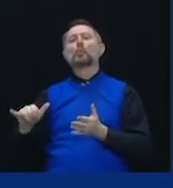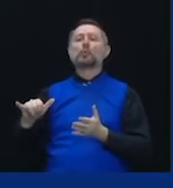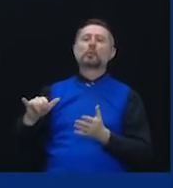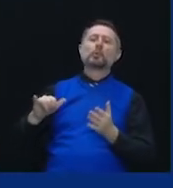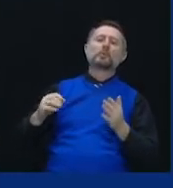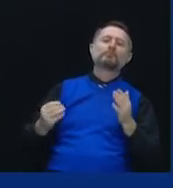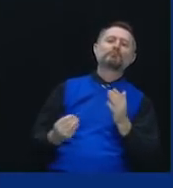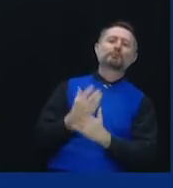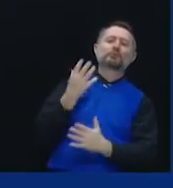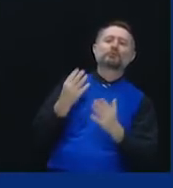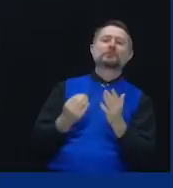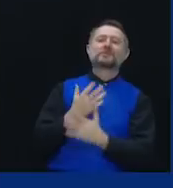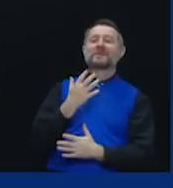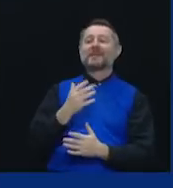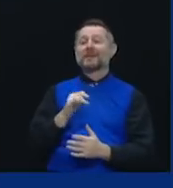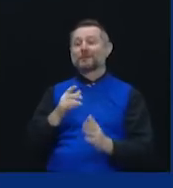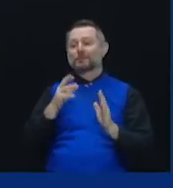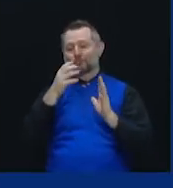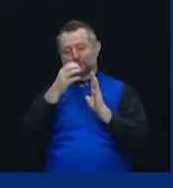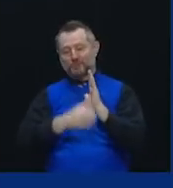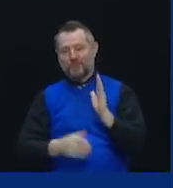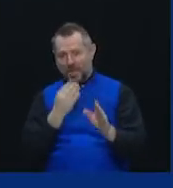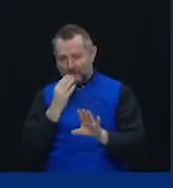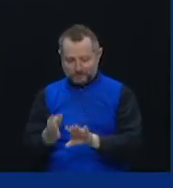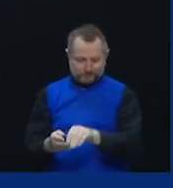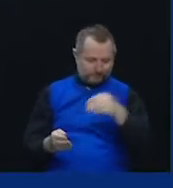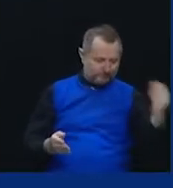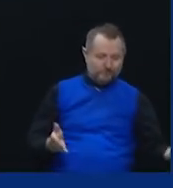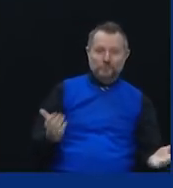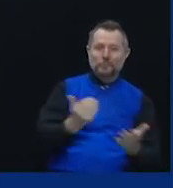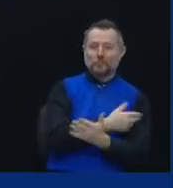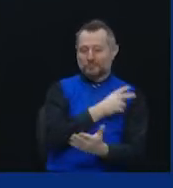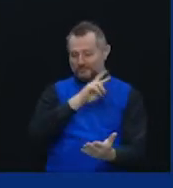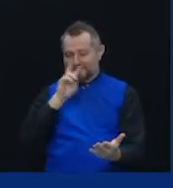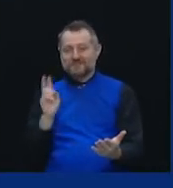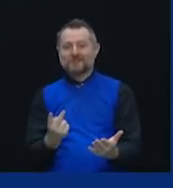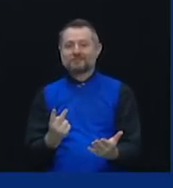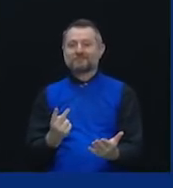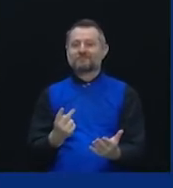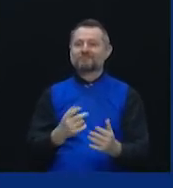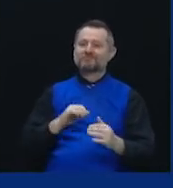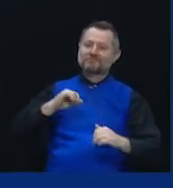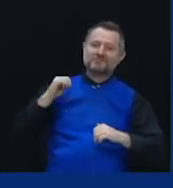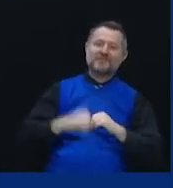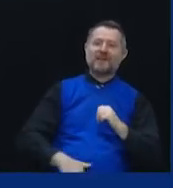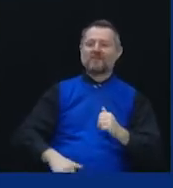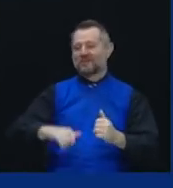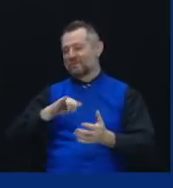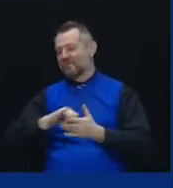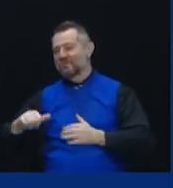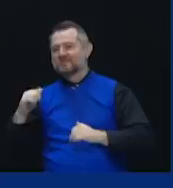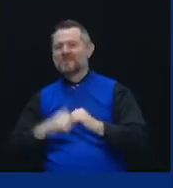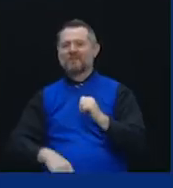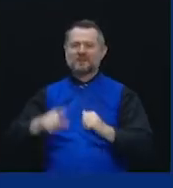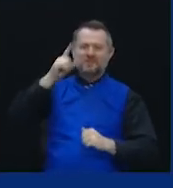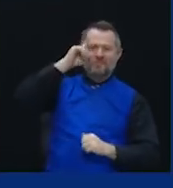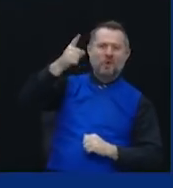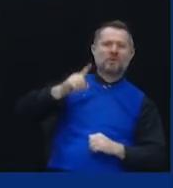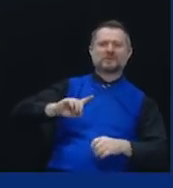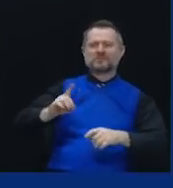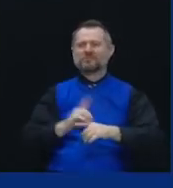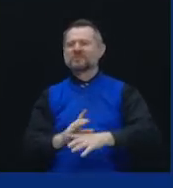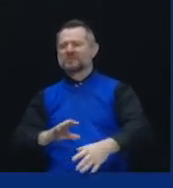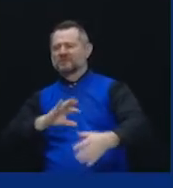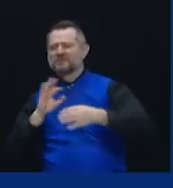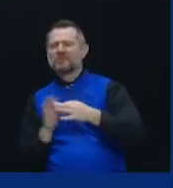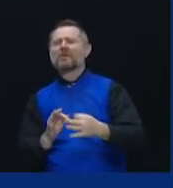New York Tough. Being smart, being disciplined, being united, being resilient. Saying, yes, you knocked